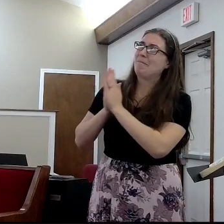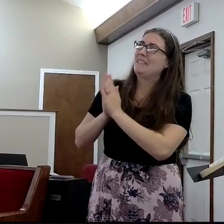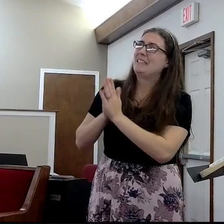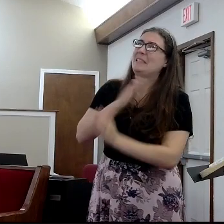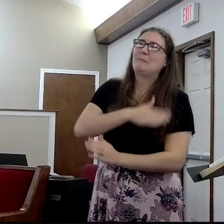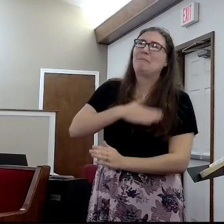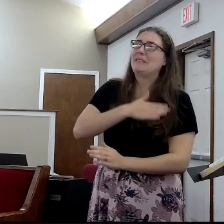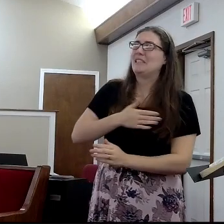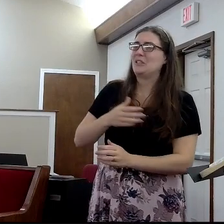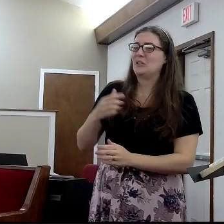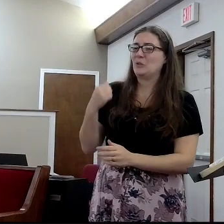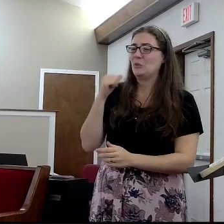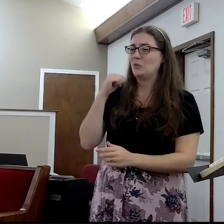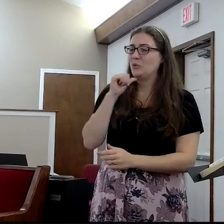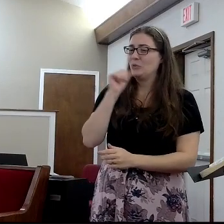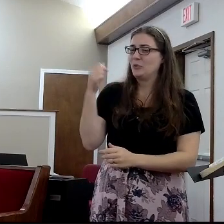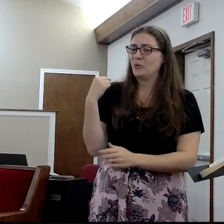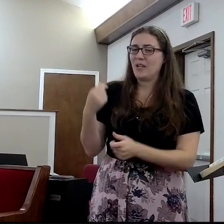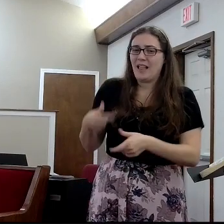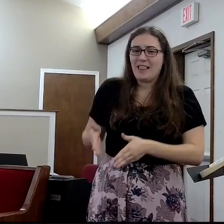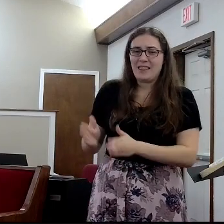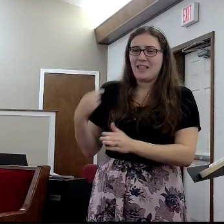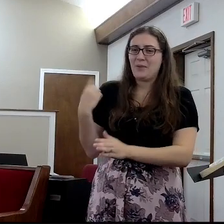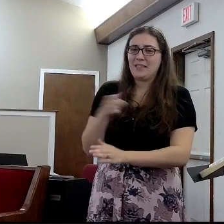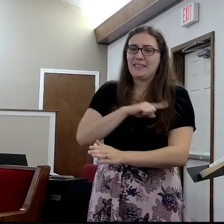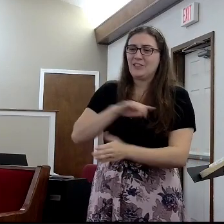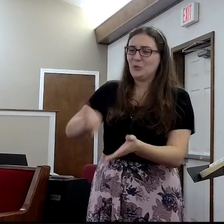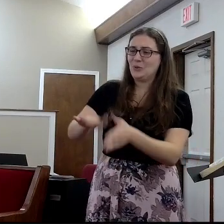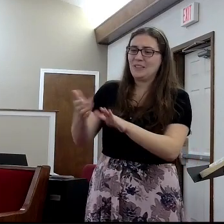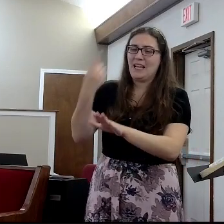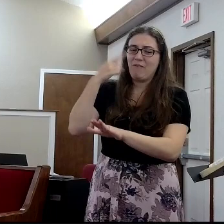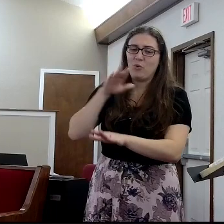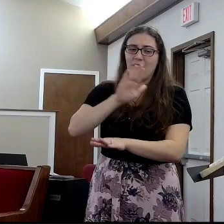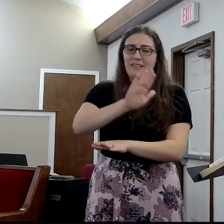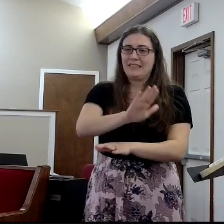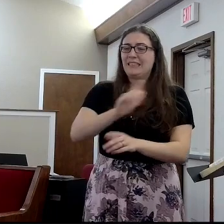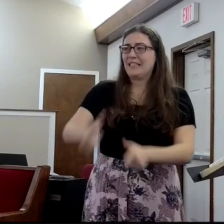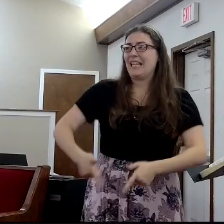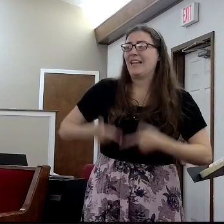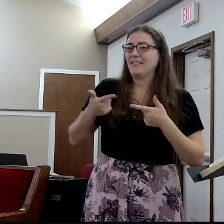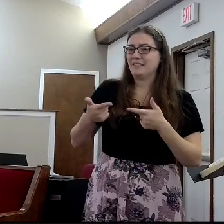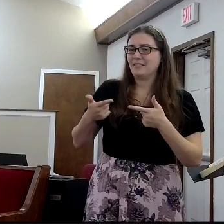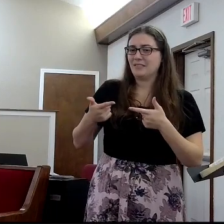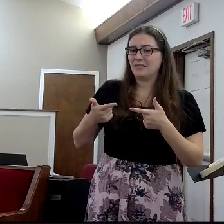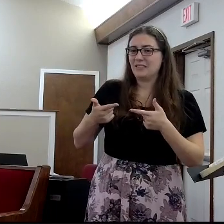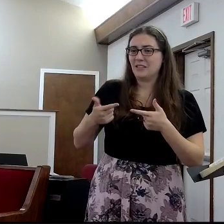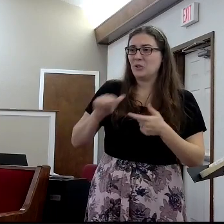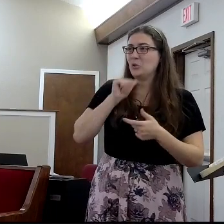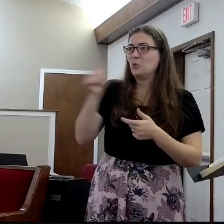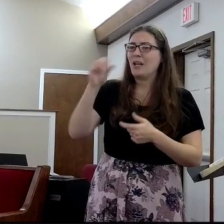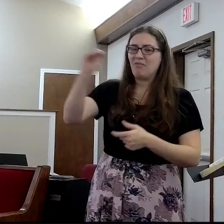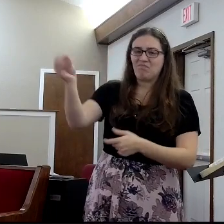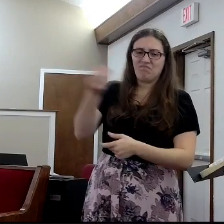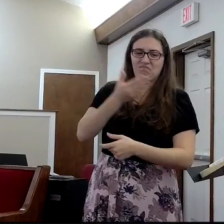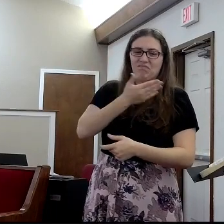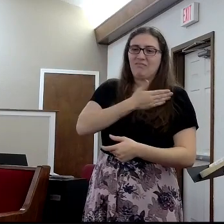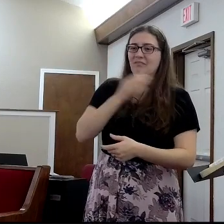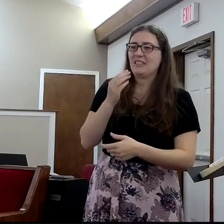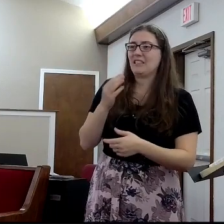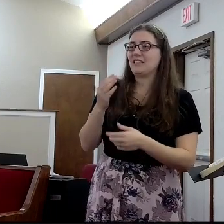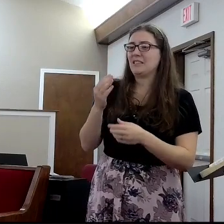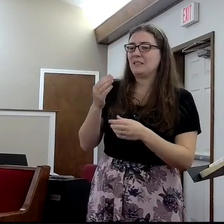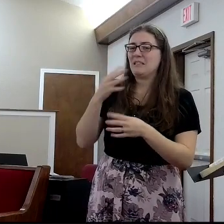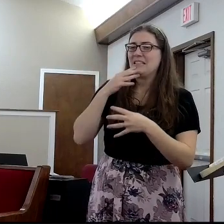beseech thee, O Lord, we beseech thee, let us not perish for this man's life. They lay not upon us innocent